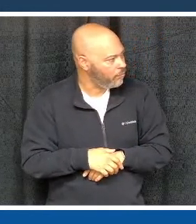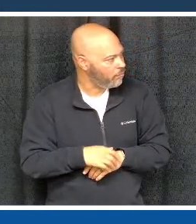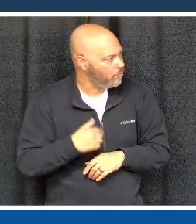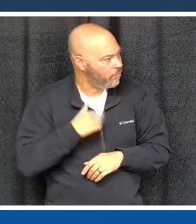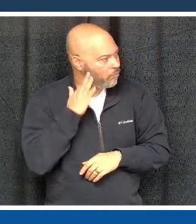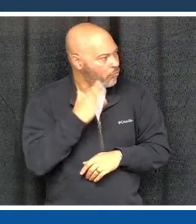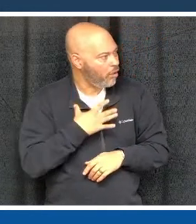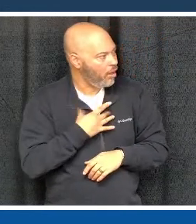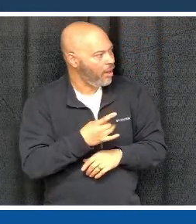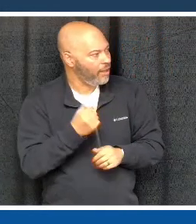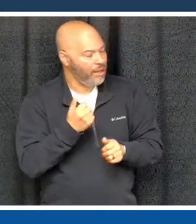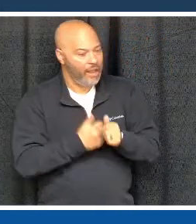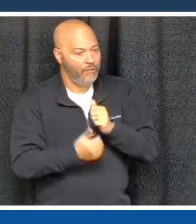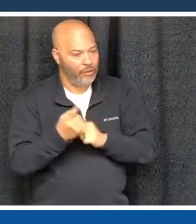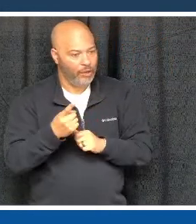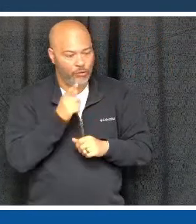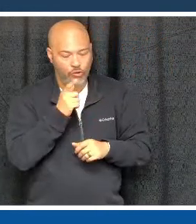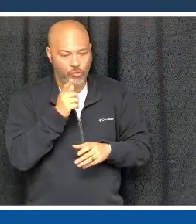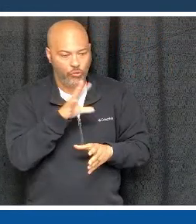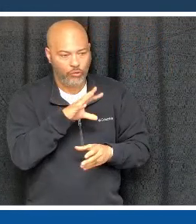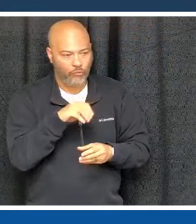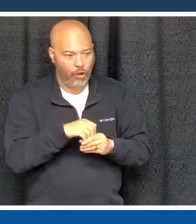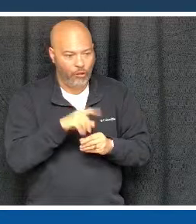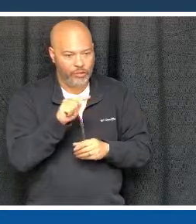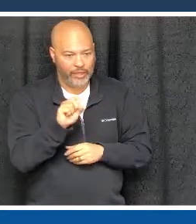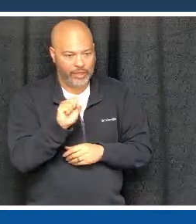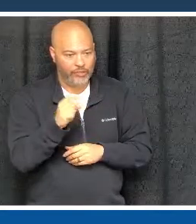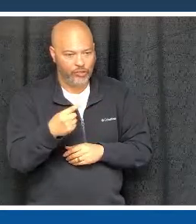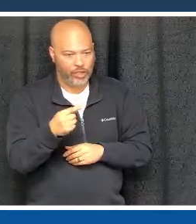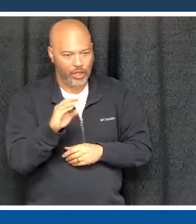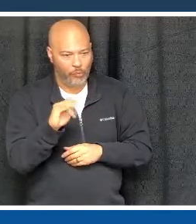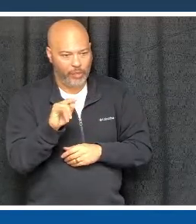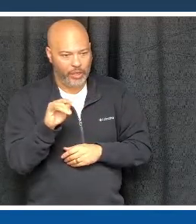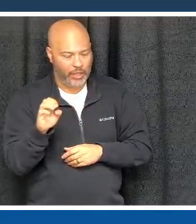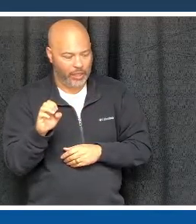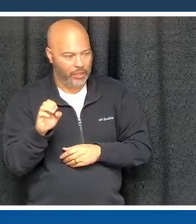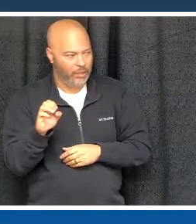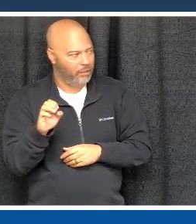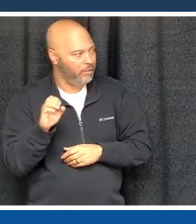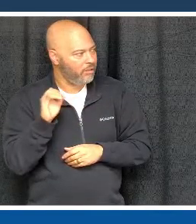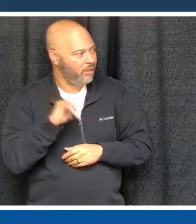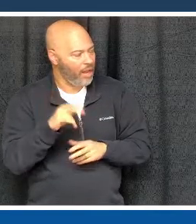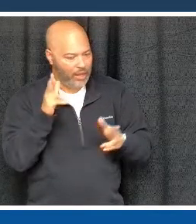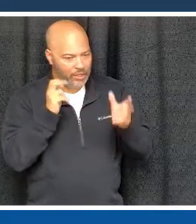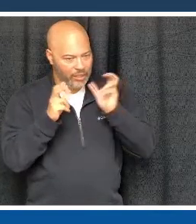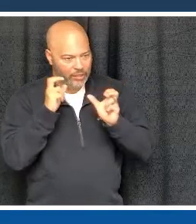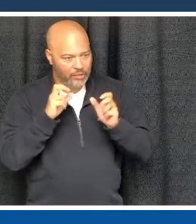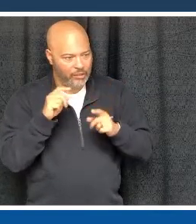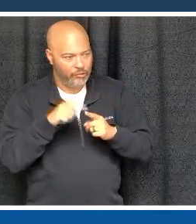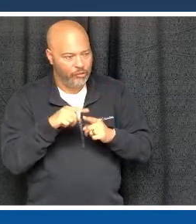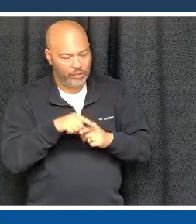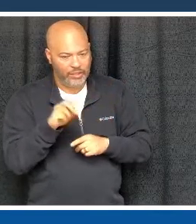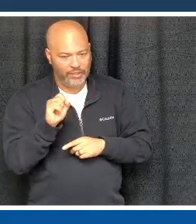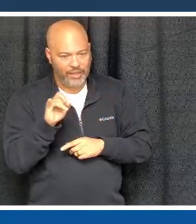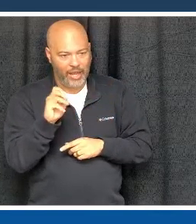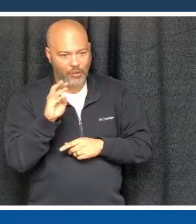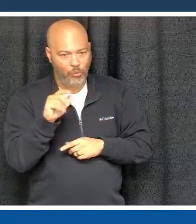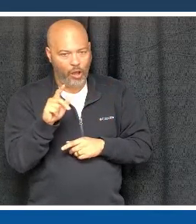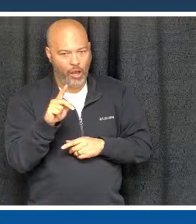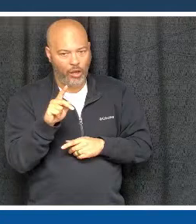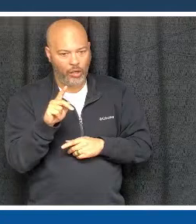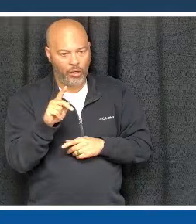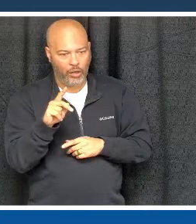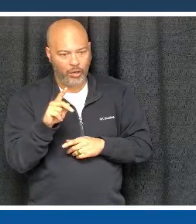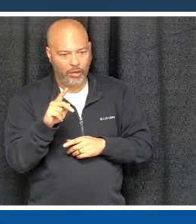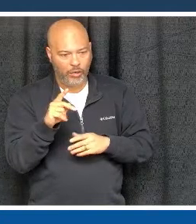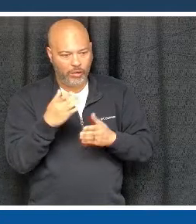thank everybody that was on the TSG committee that listened to this sidewalk ordinance